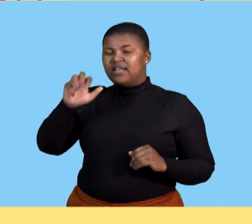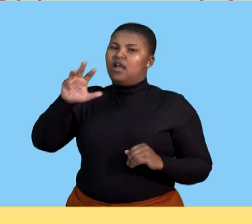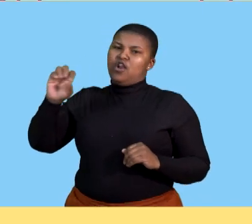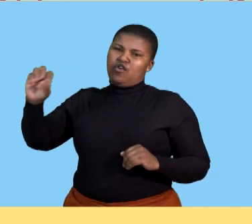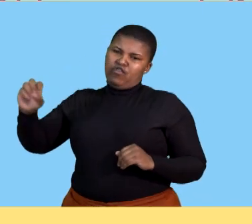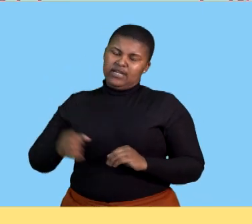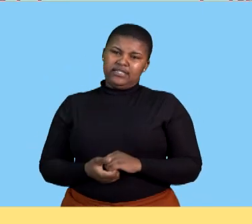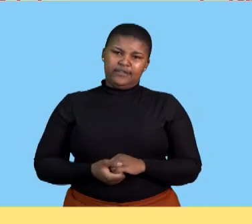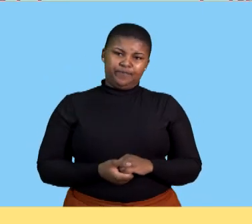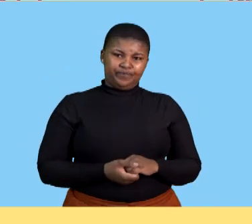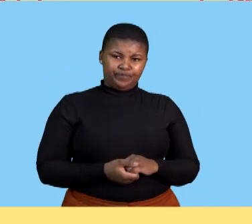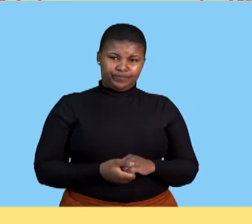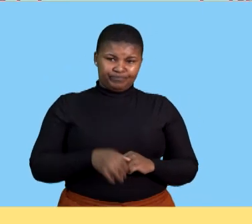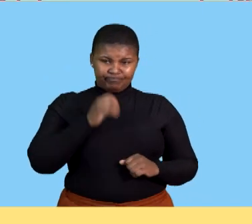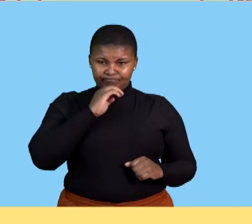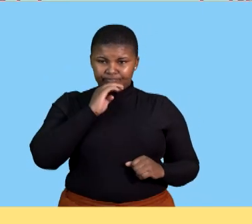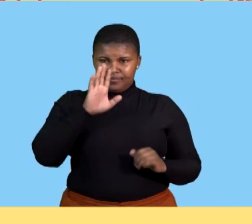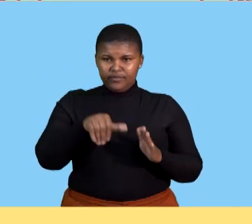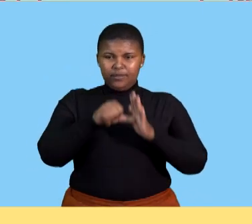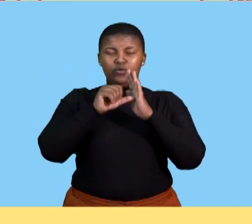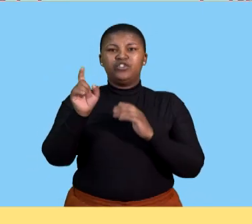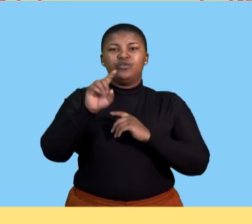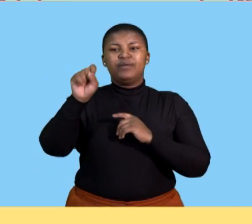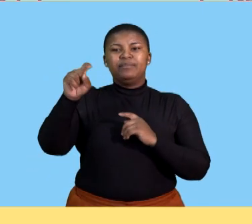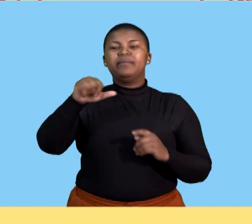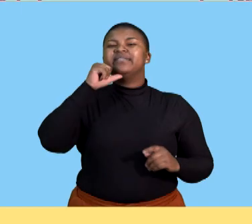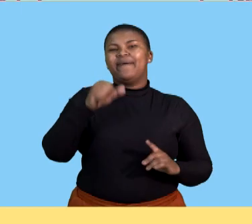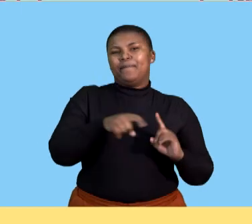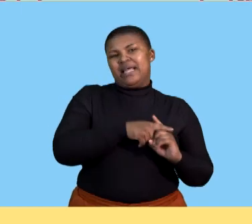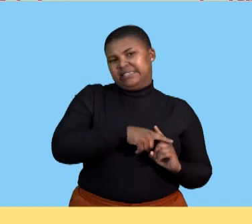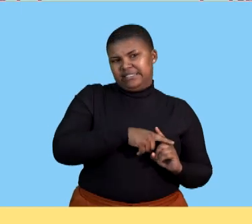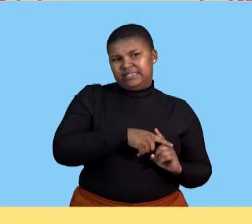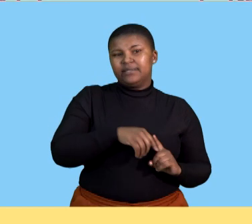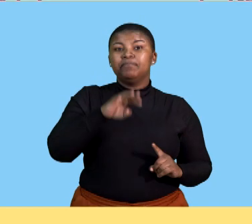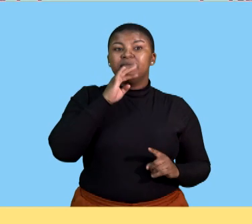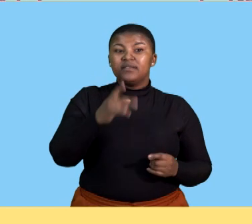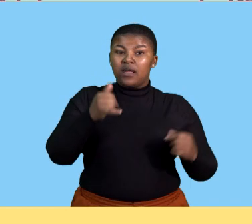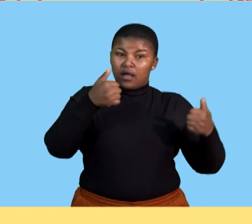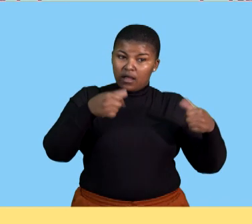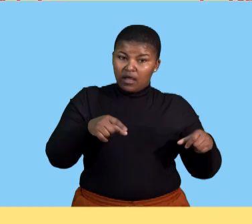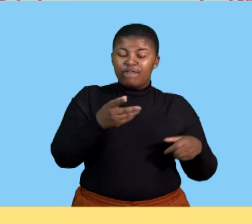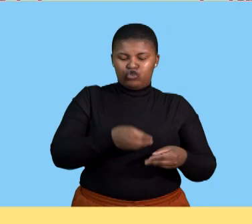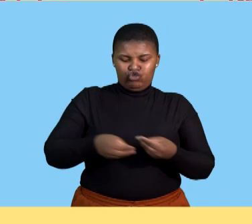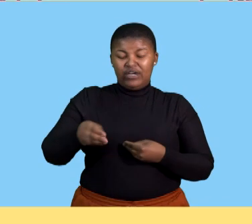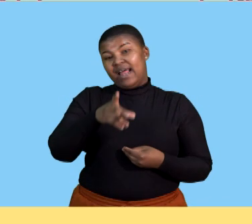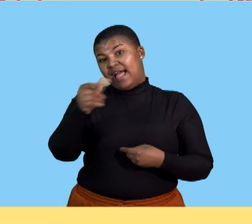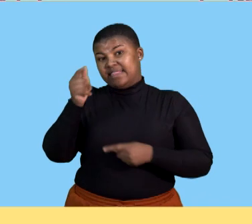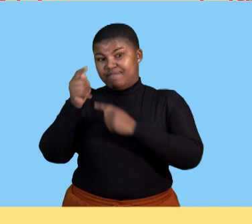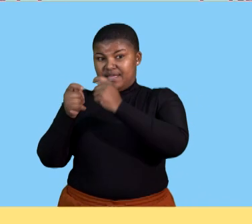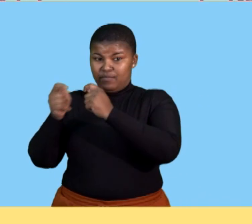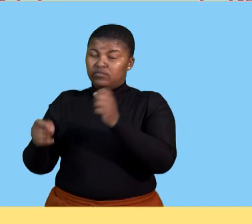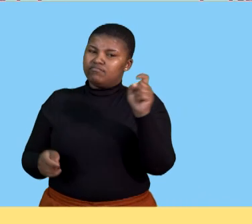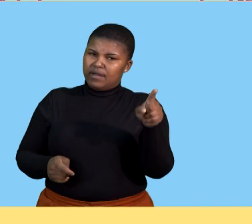say 900. So the important aspect is that we are saying plus. So when we come here under our trade and